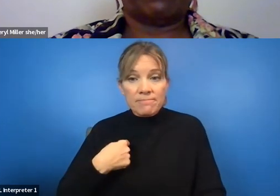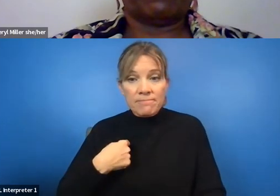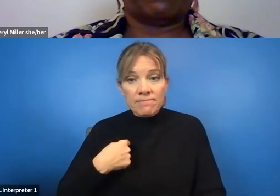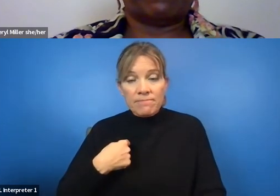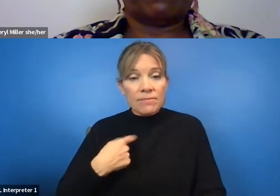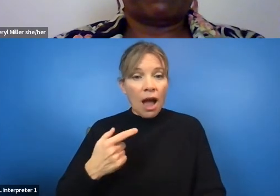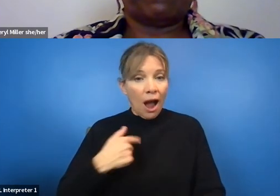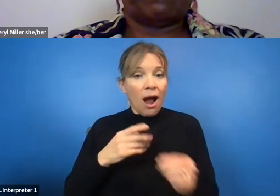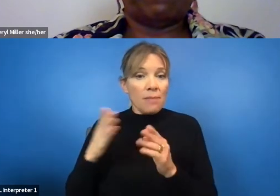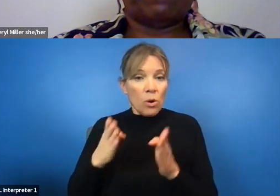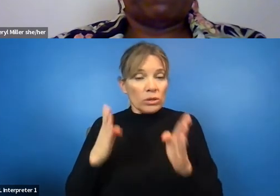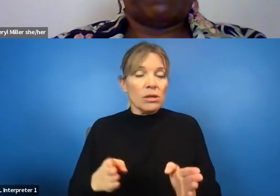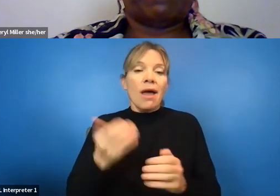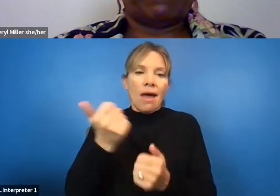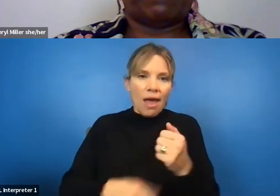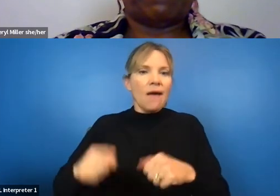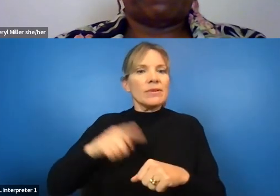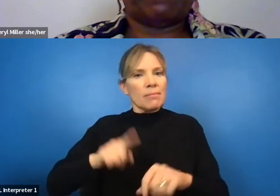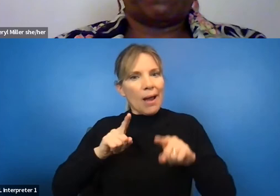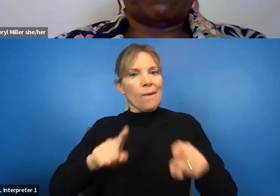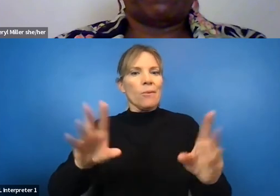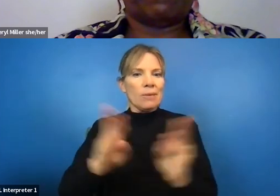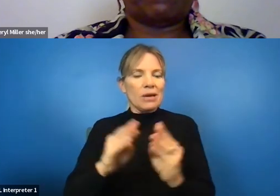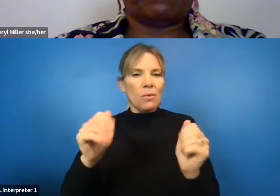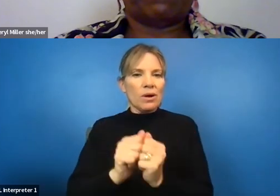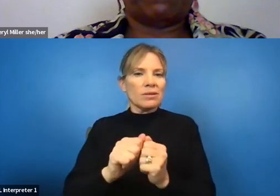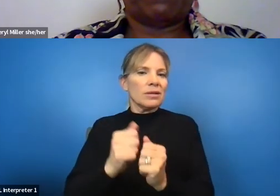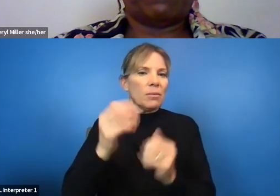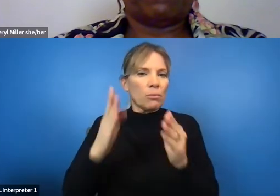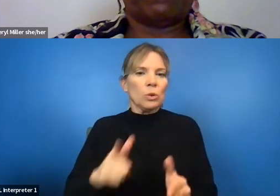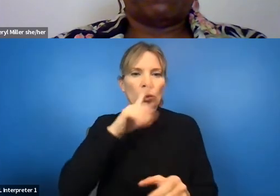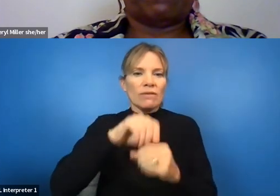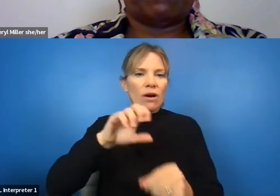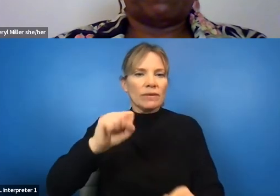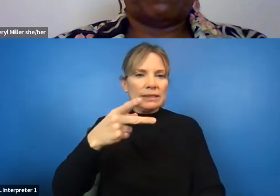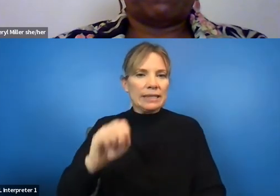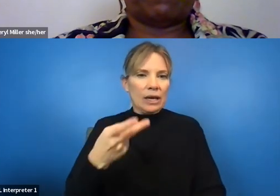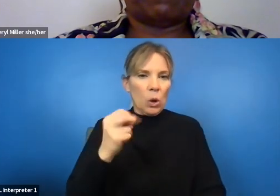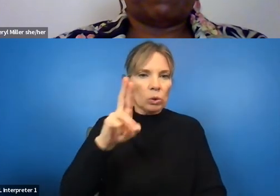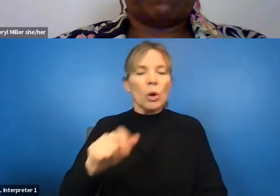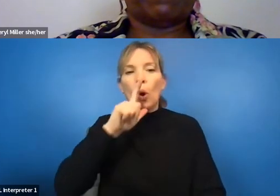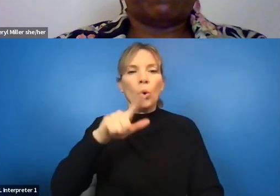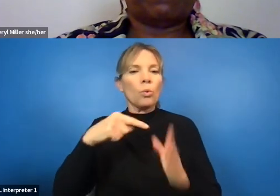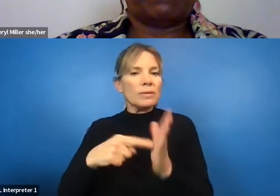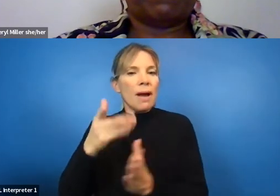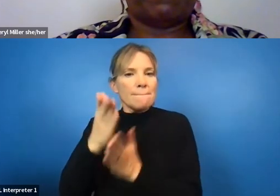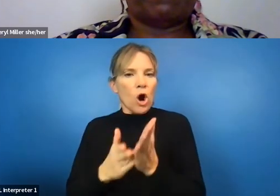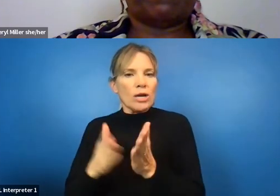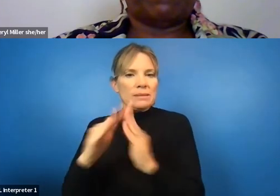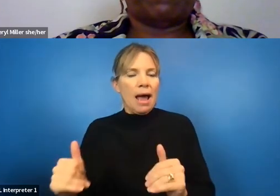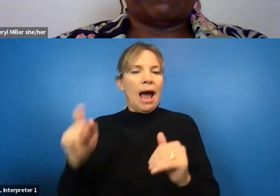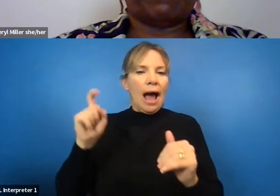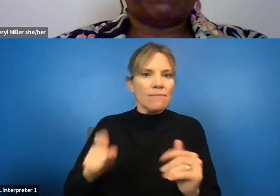an organizer, every time I go to a meeting with a stakeholder that represents certain parts of this system, I have to then meet